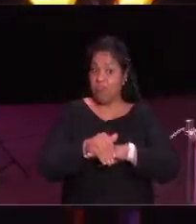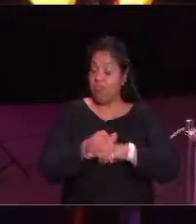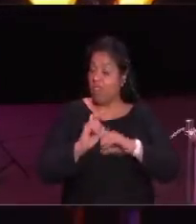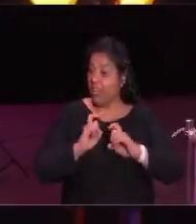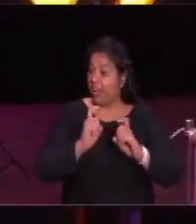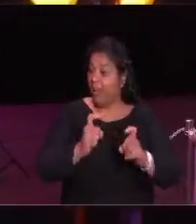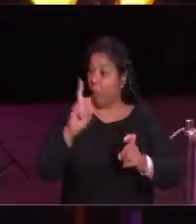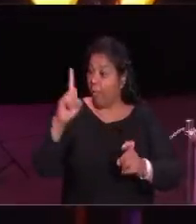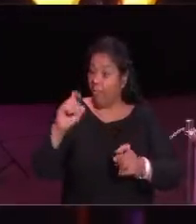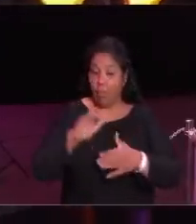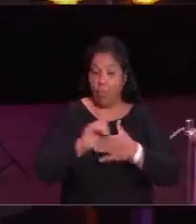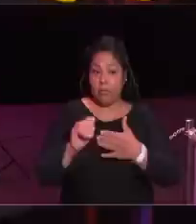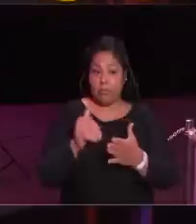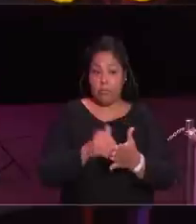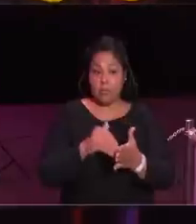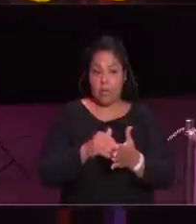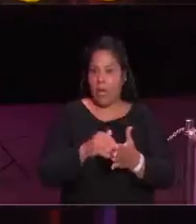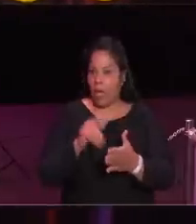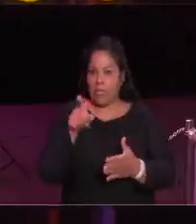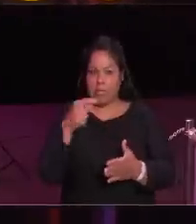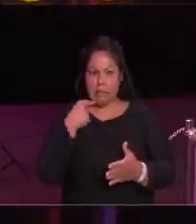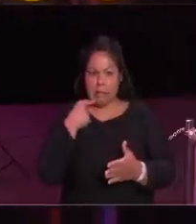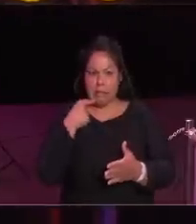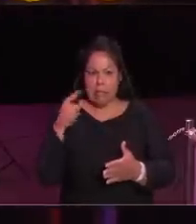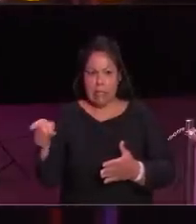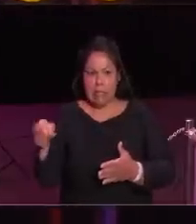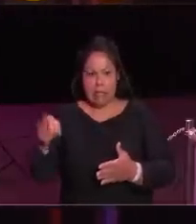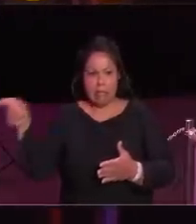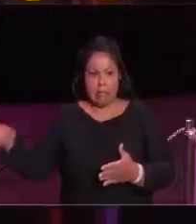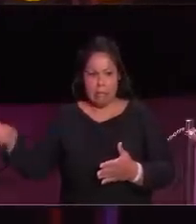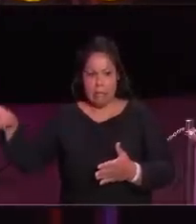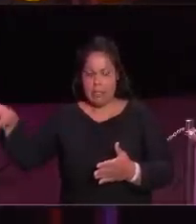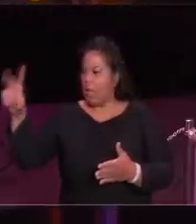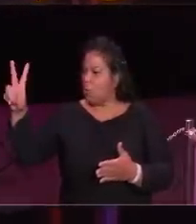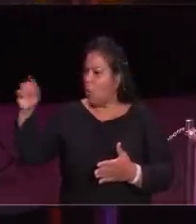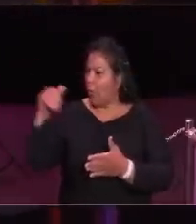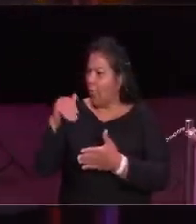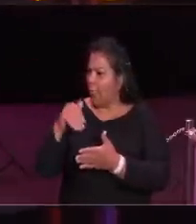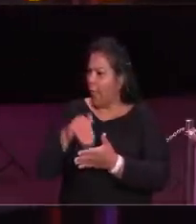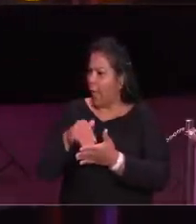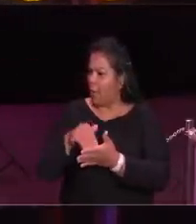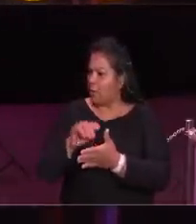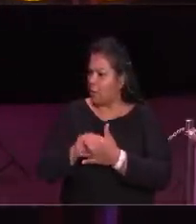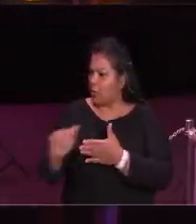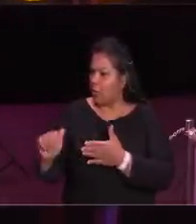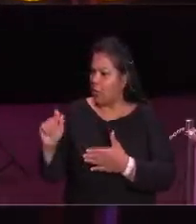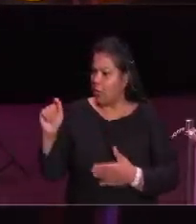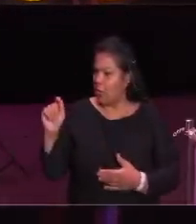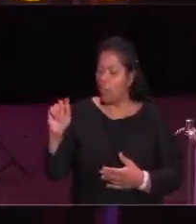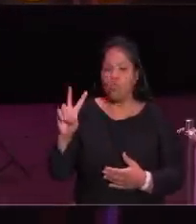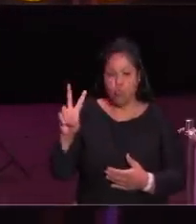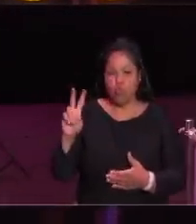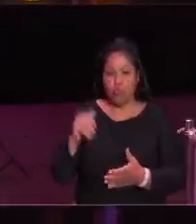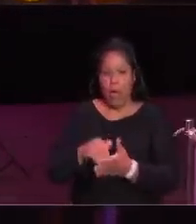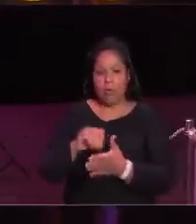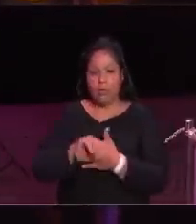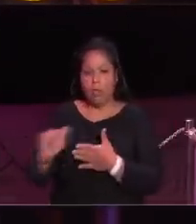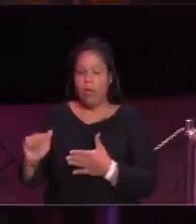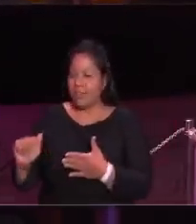$1,000. He gave $2,000 last night, $1,000 tonight. Bishop Valdez, thank you,